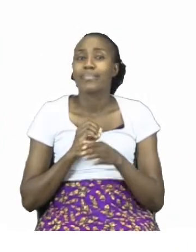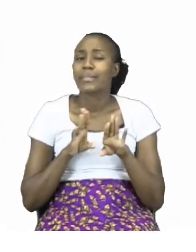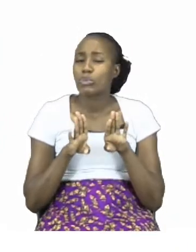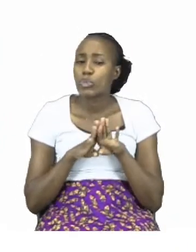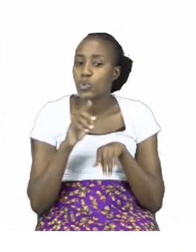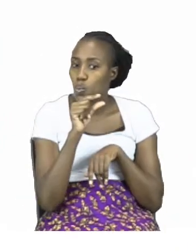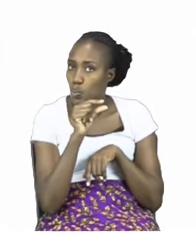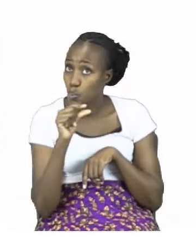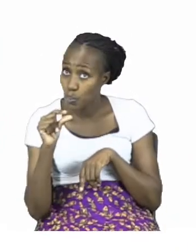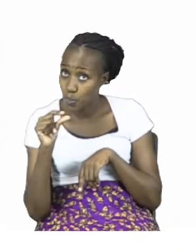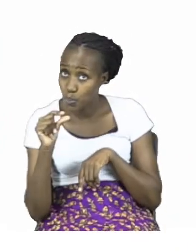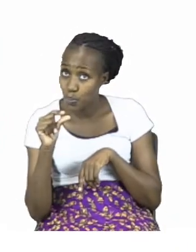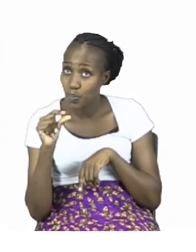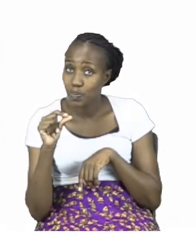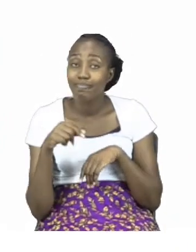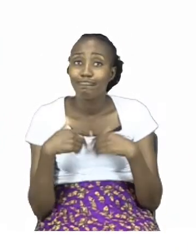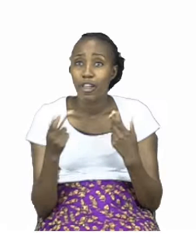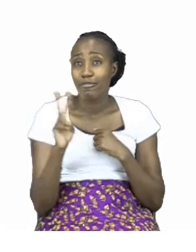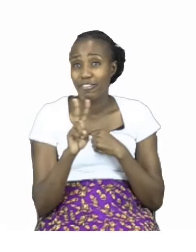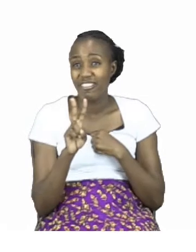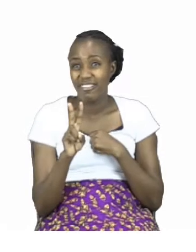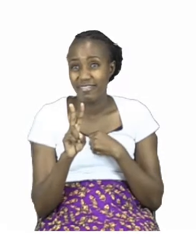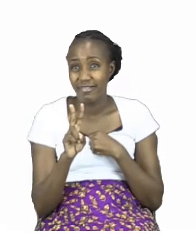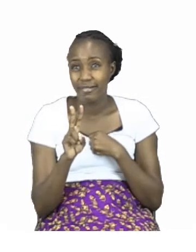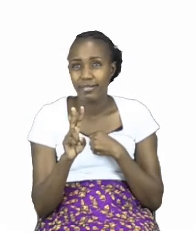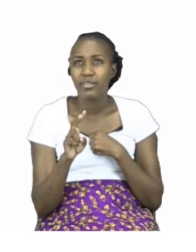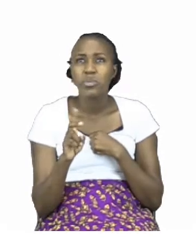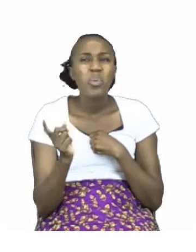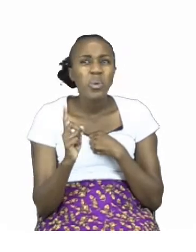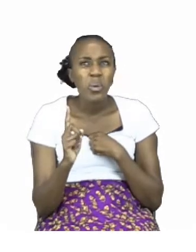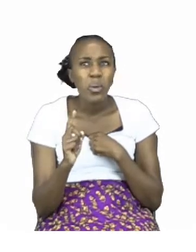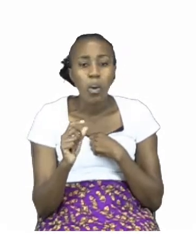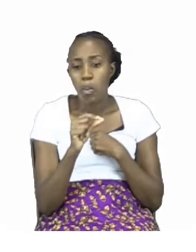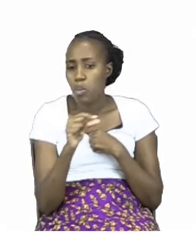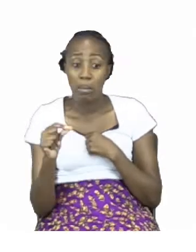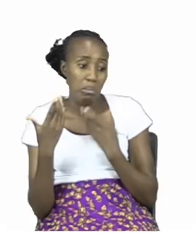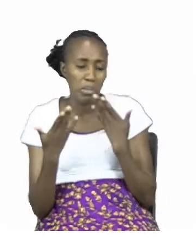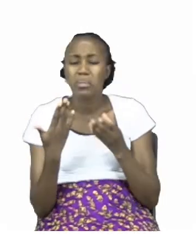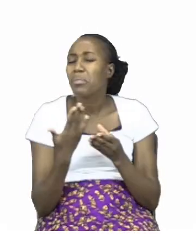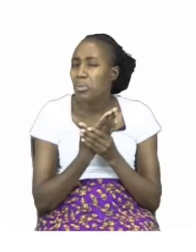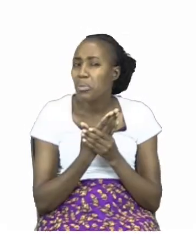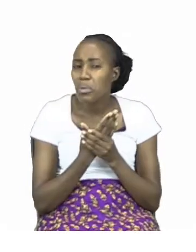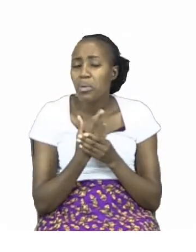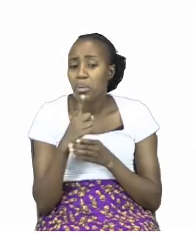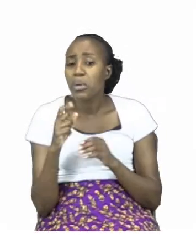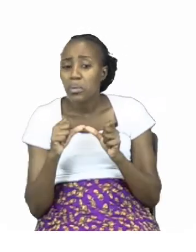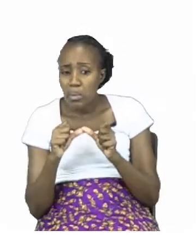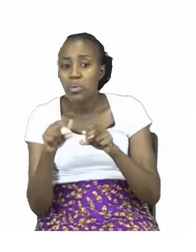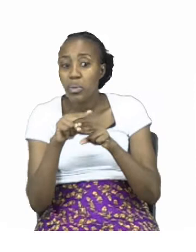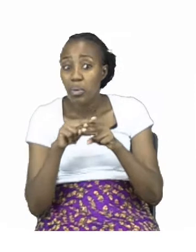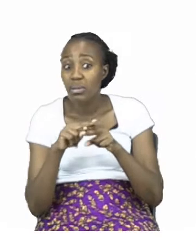vocabulary words. Remember, vocabulary words are words that may be new to us and that we can use from now